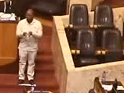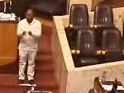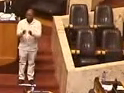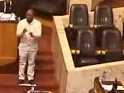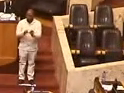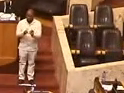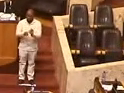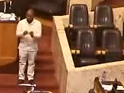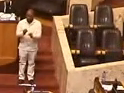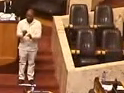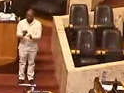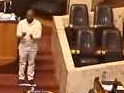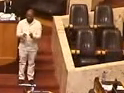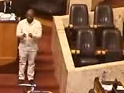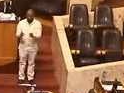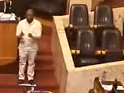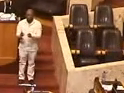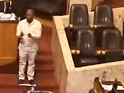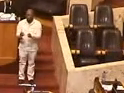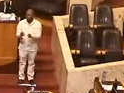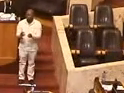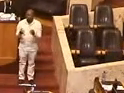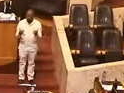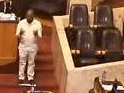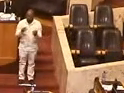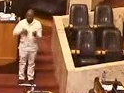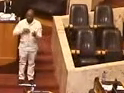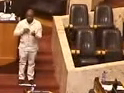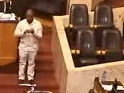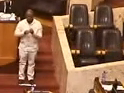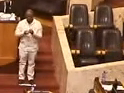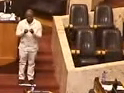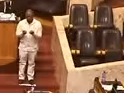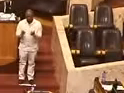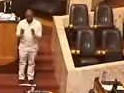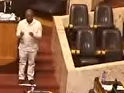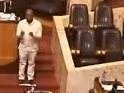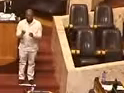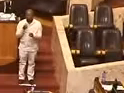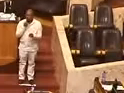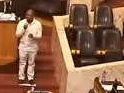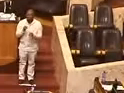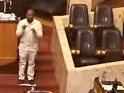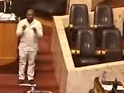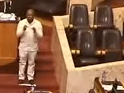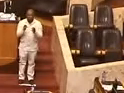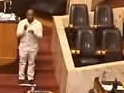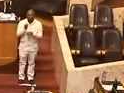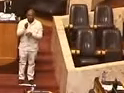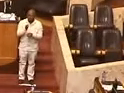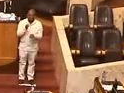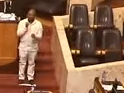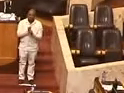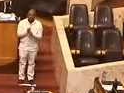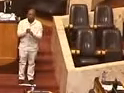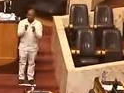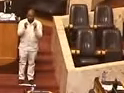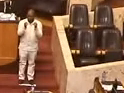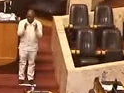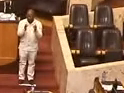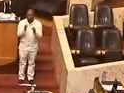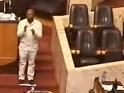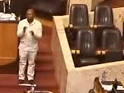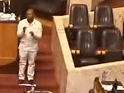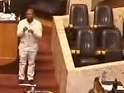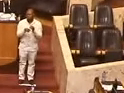quality is different, and we are addressing that. We said that the people of the Northwest must be kept abreast with regard